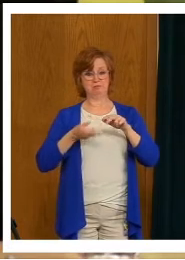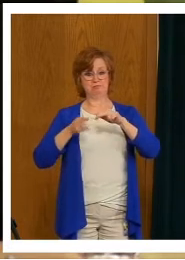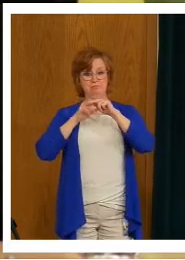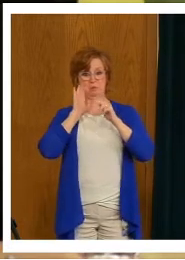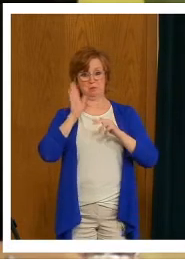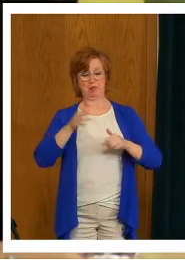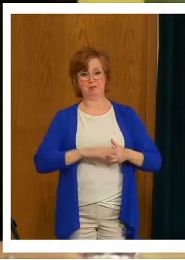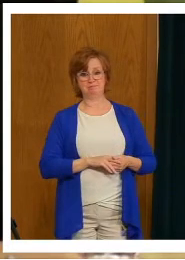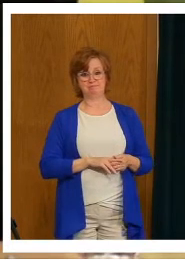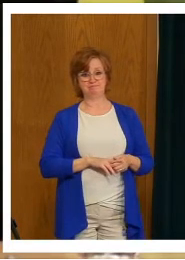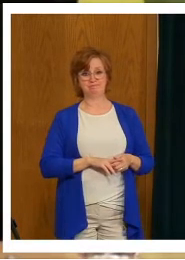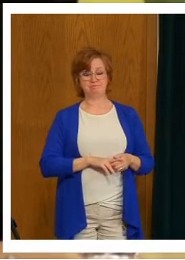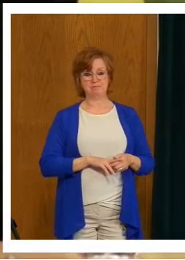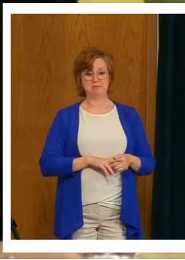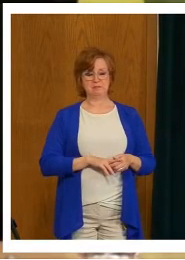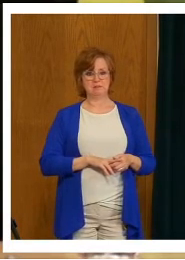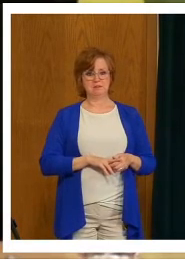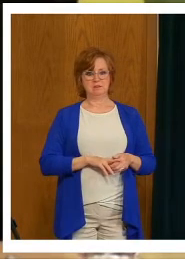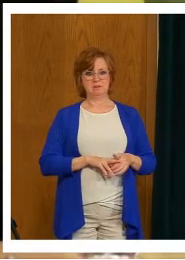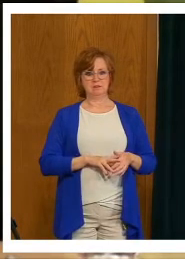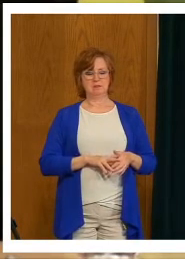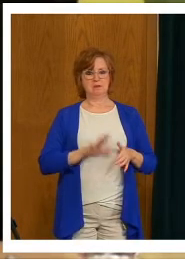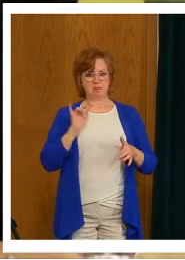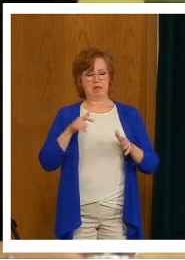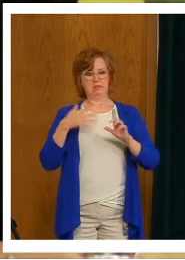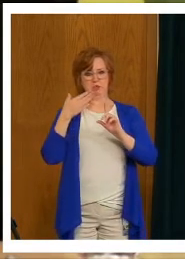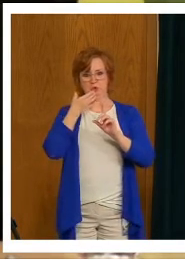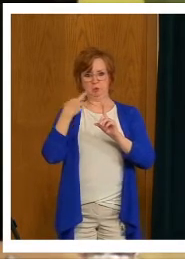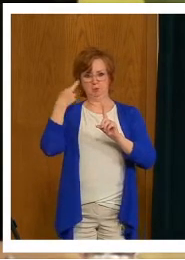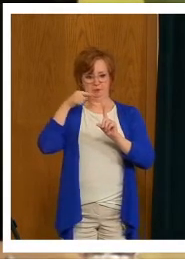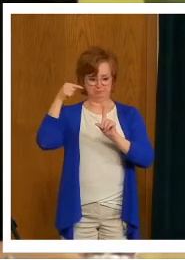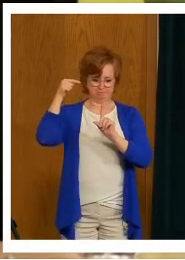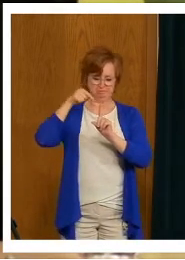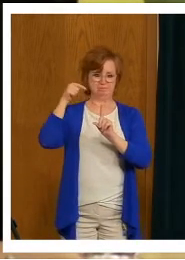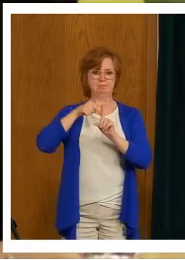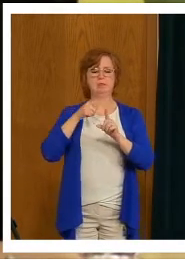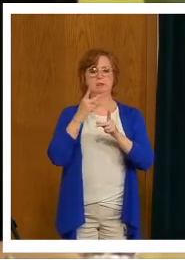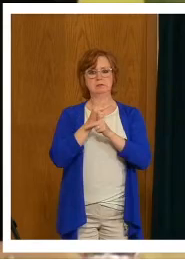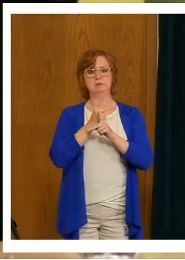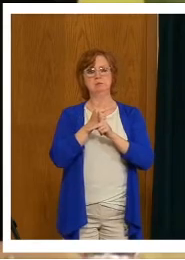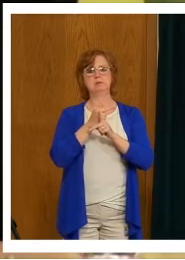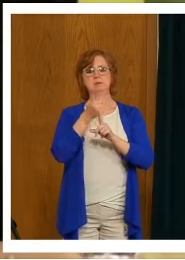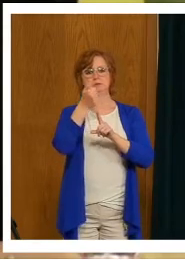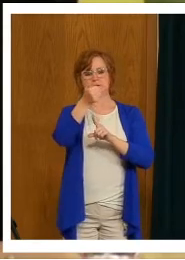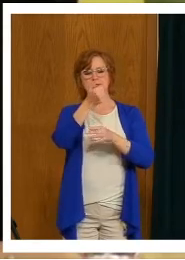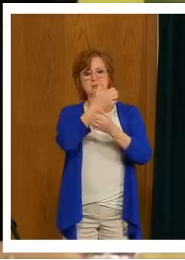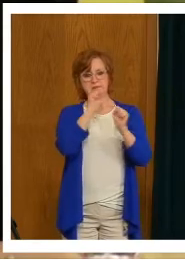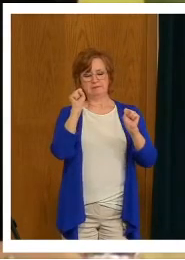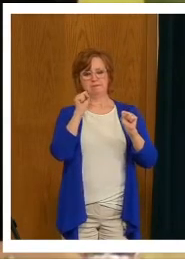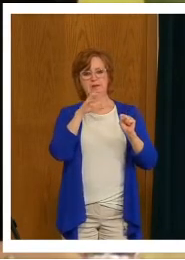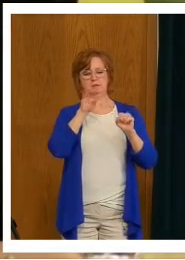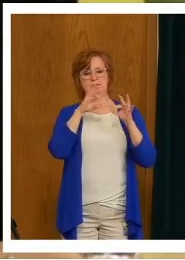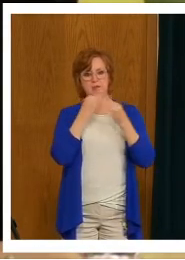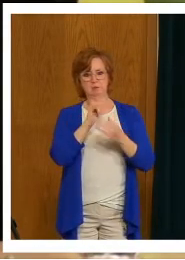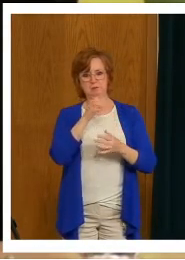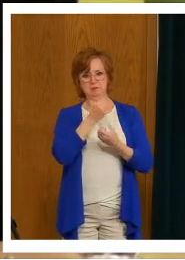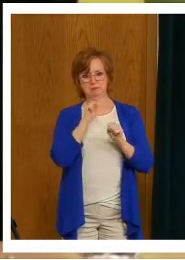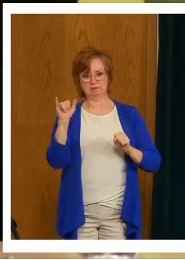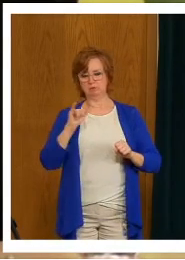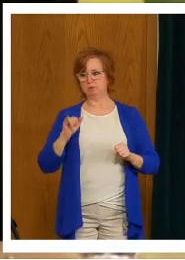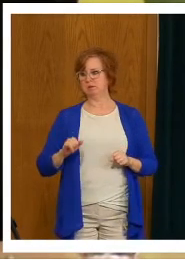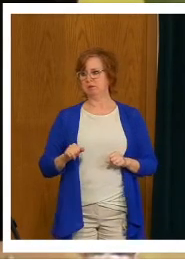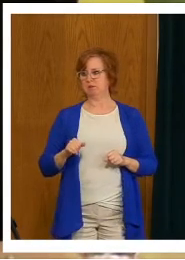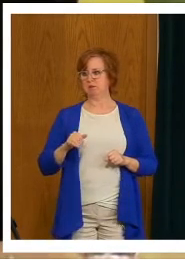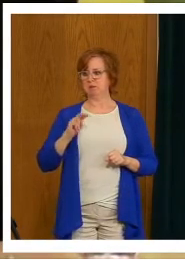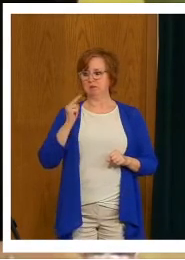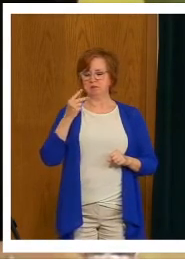to keeping yourself and your family members safe, for you to consider going out and getting vaccinated, that would be disappointing.